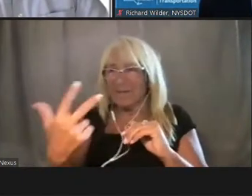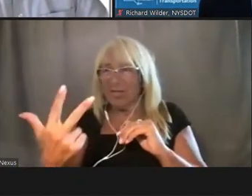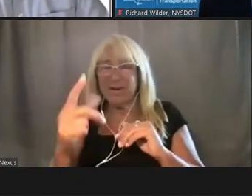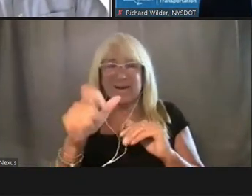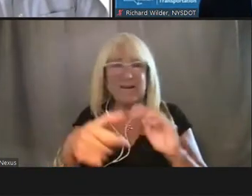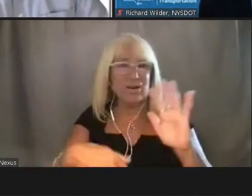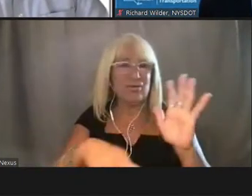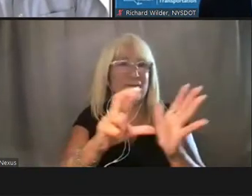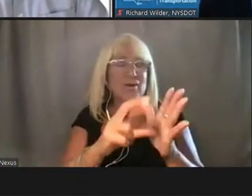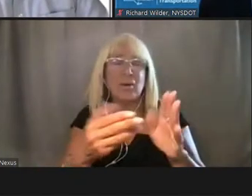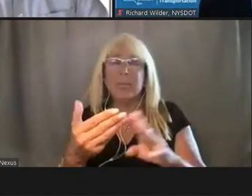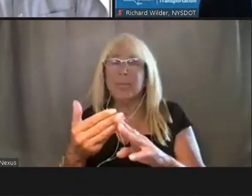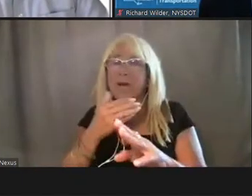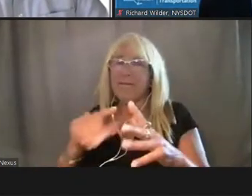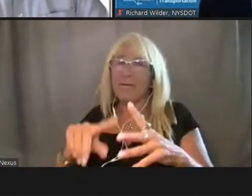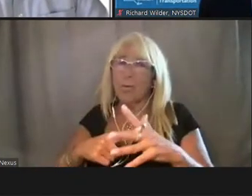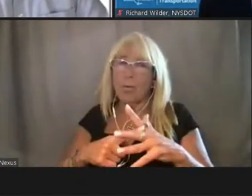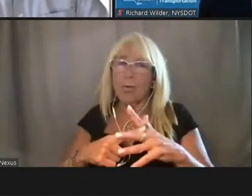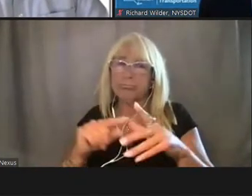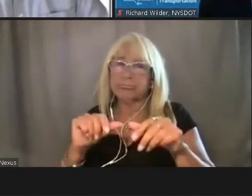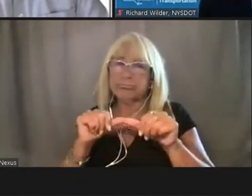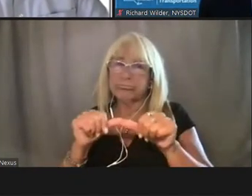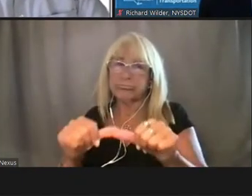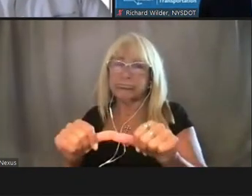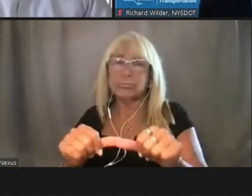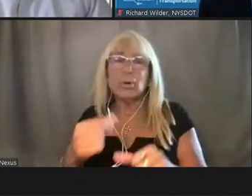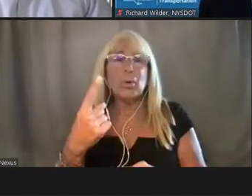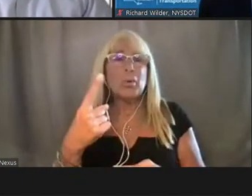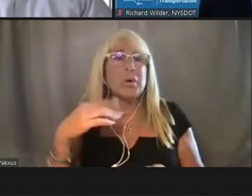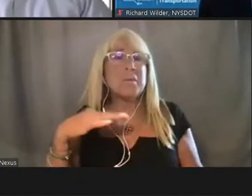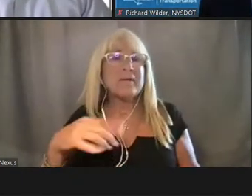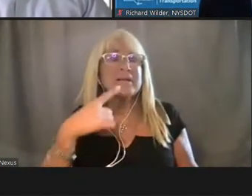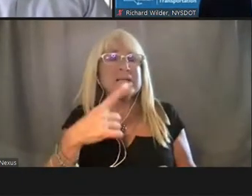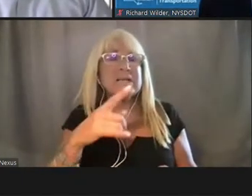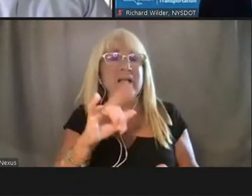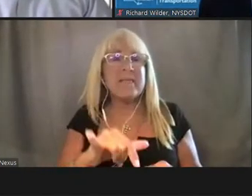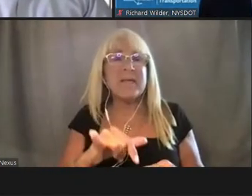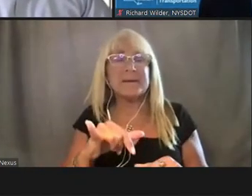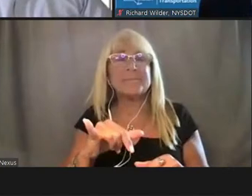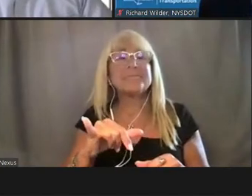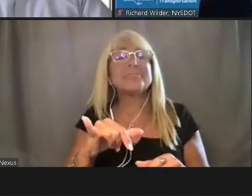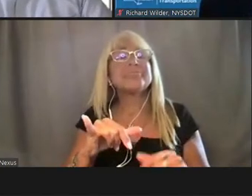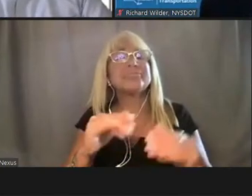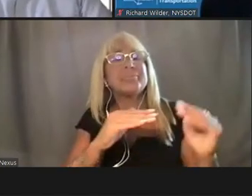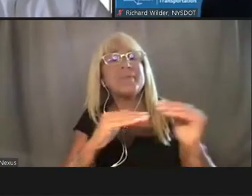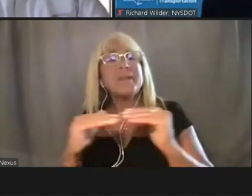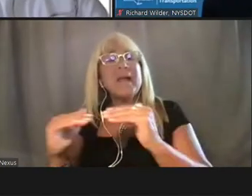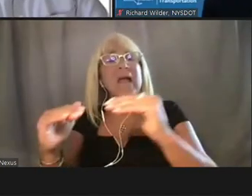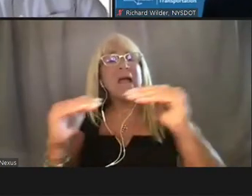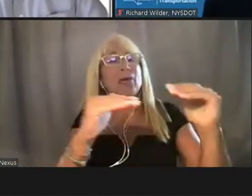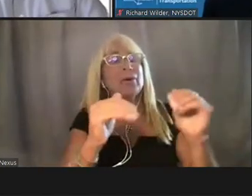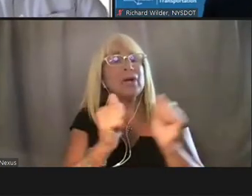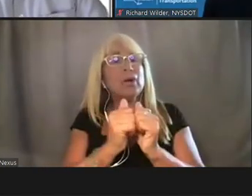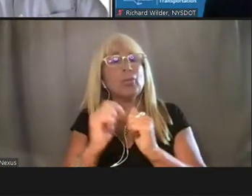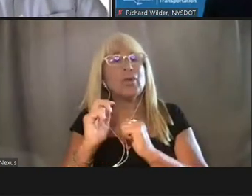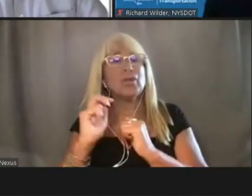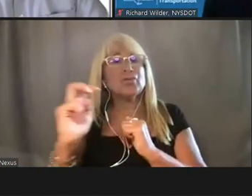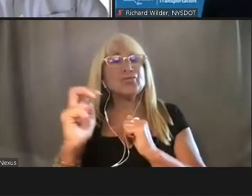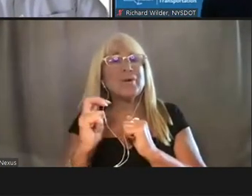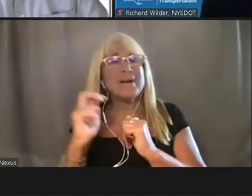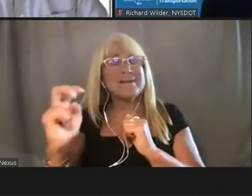before implementation occurs one benefit stated is promoting Equity across transit system presently East Broadway